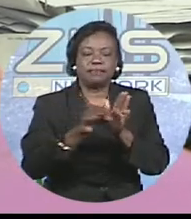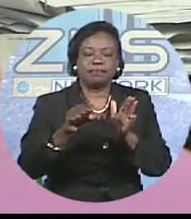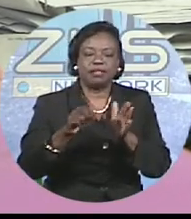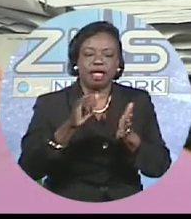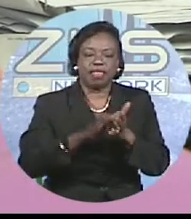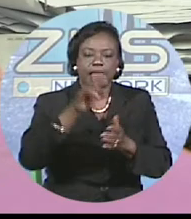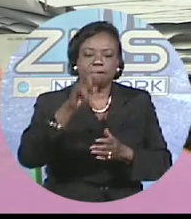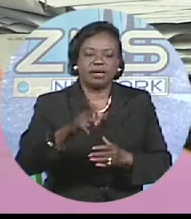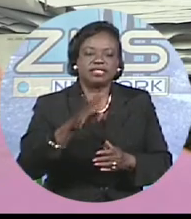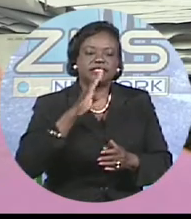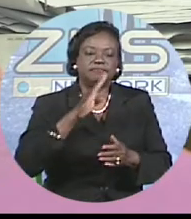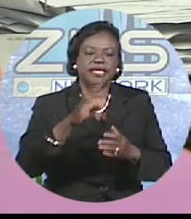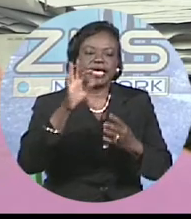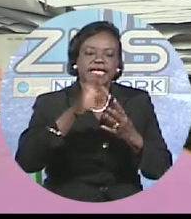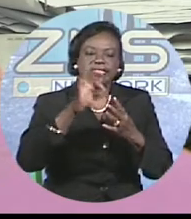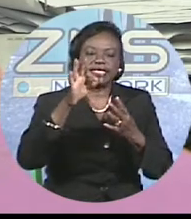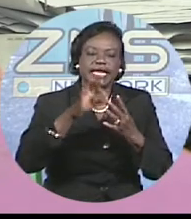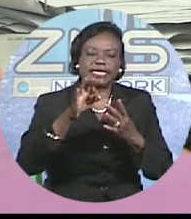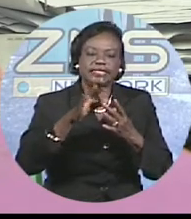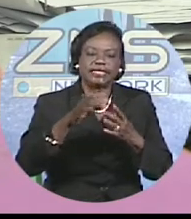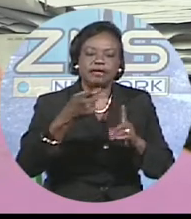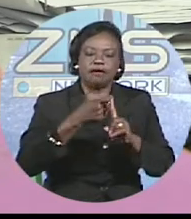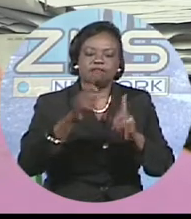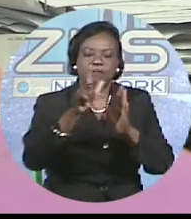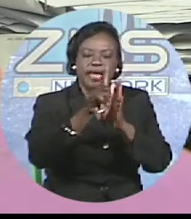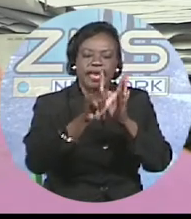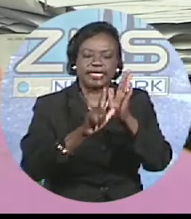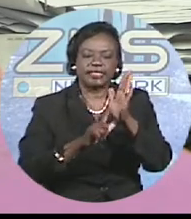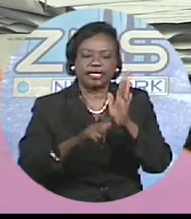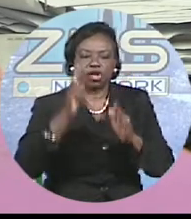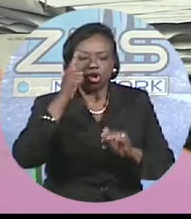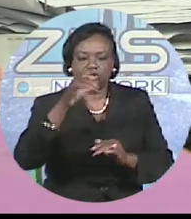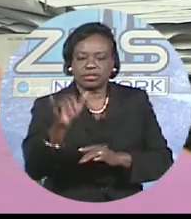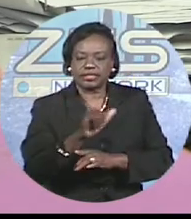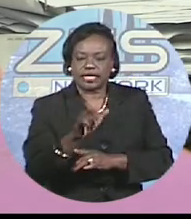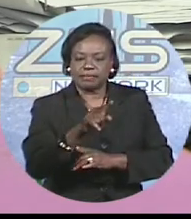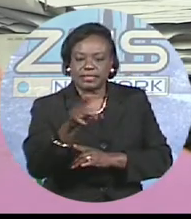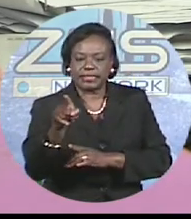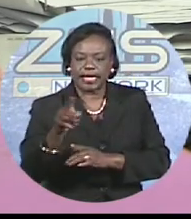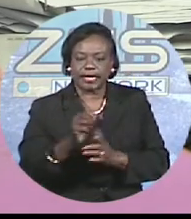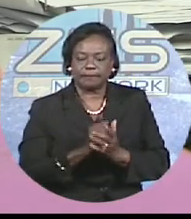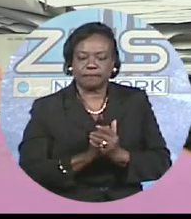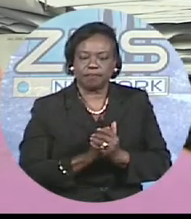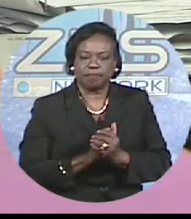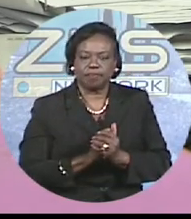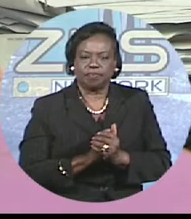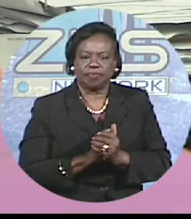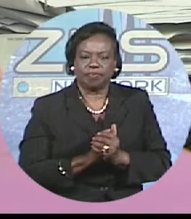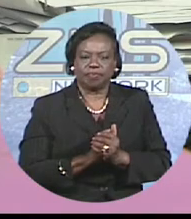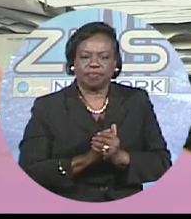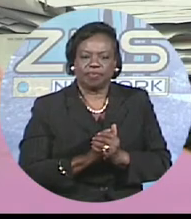selected from a list that looks like that. Okay, so